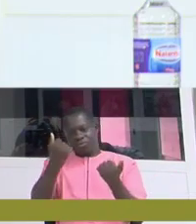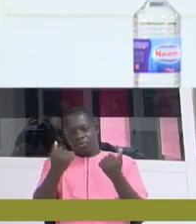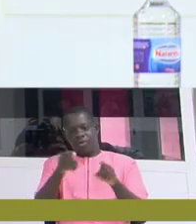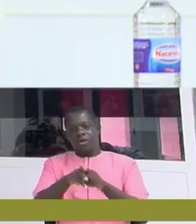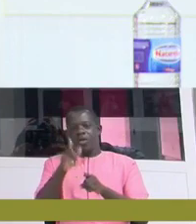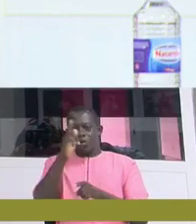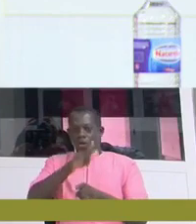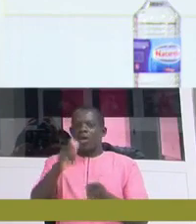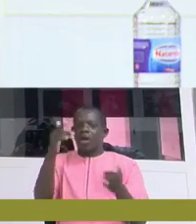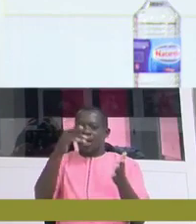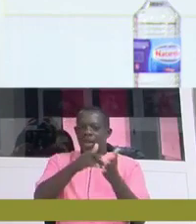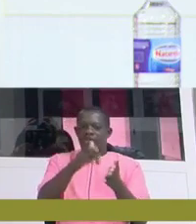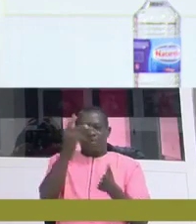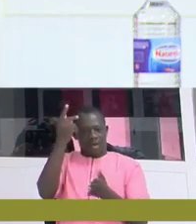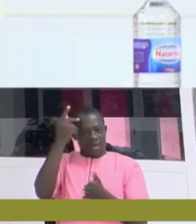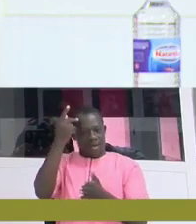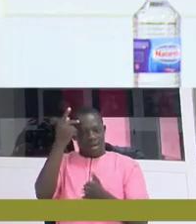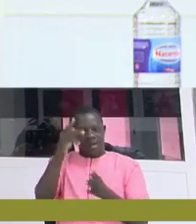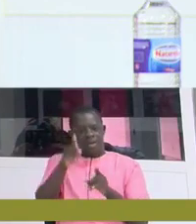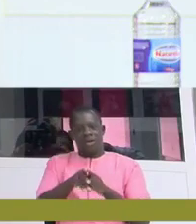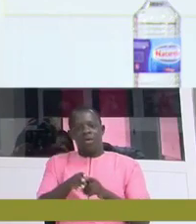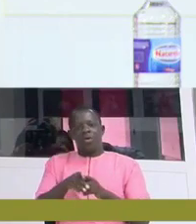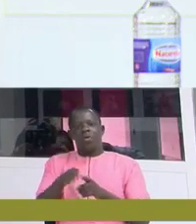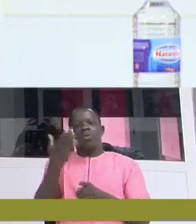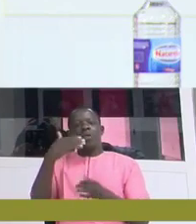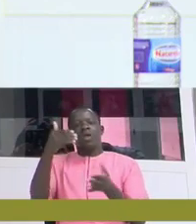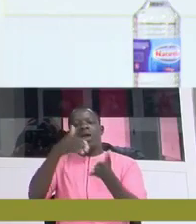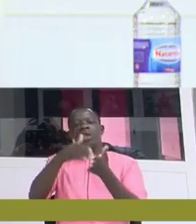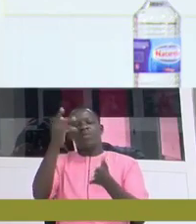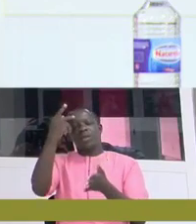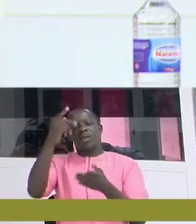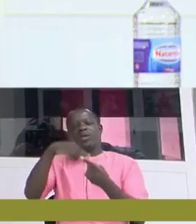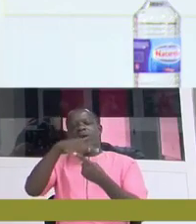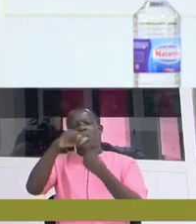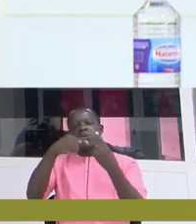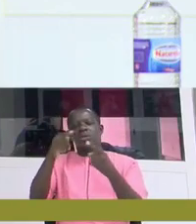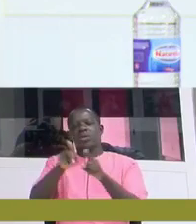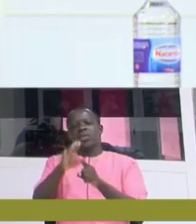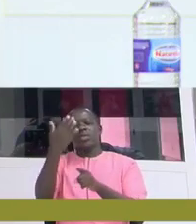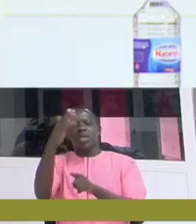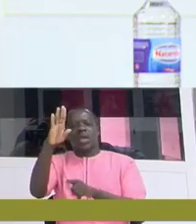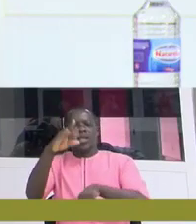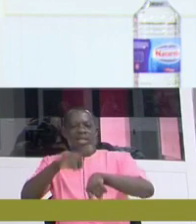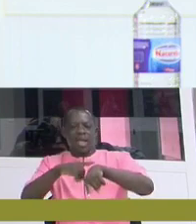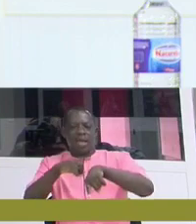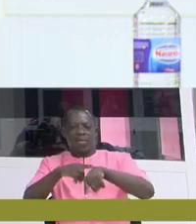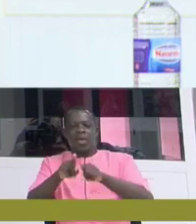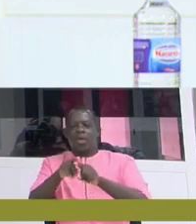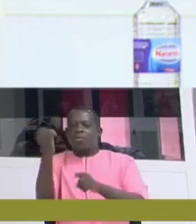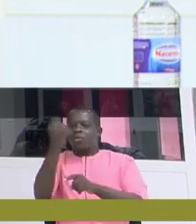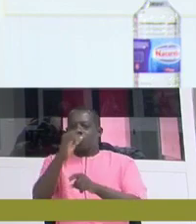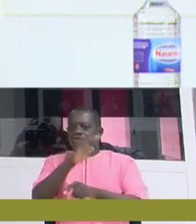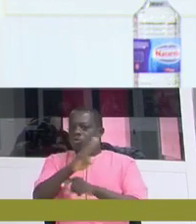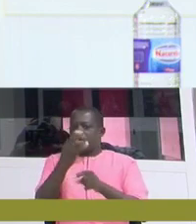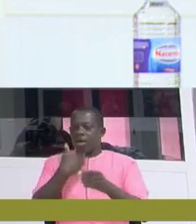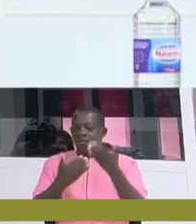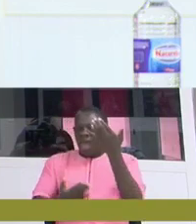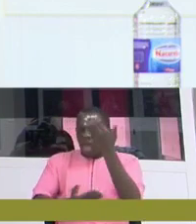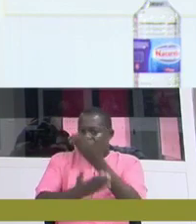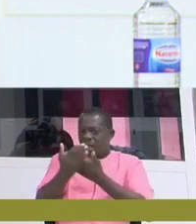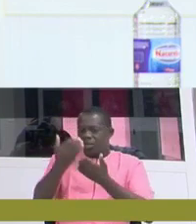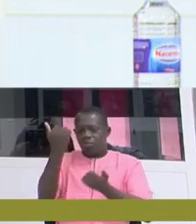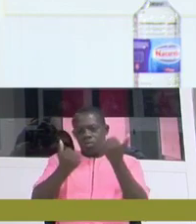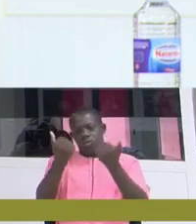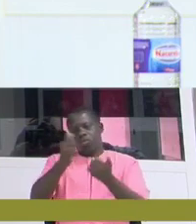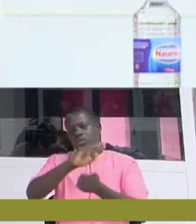Ntata Kanilai. And went to Kanilai. Lofutala Kanilai, telenta mafang. I got to Kanilai around 10. Because mom moto soto juna. Because I did not get a